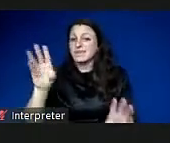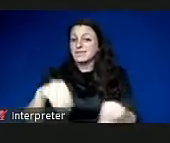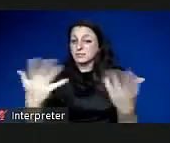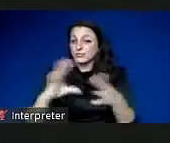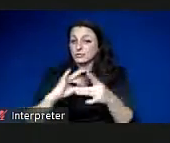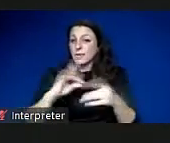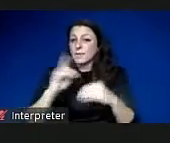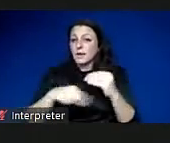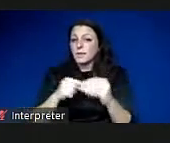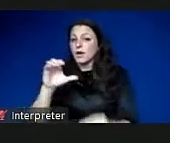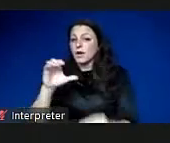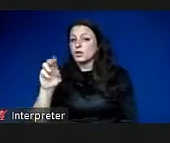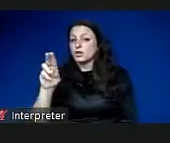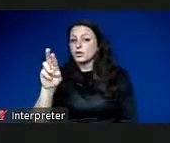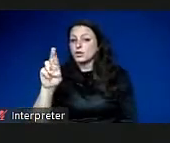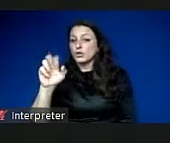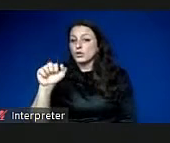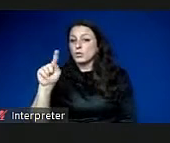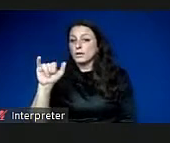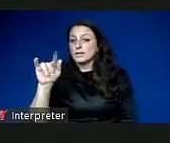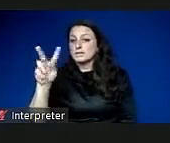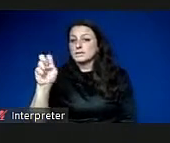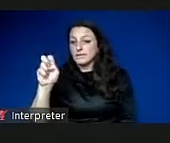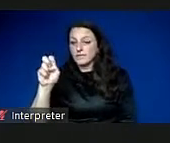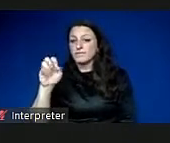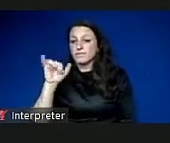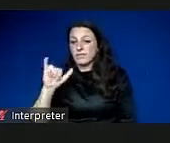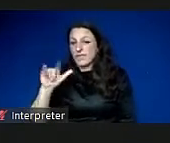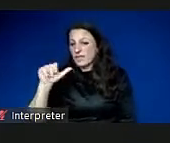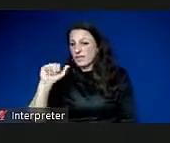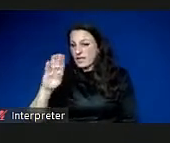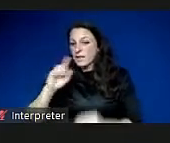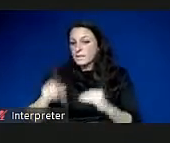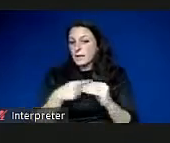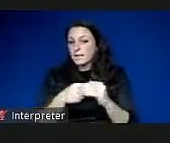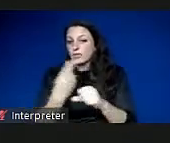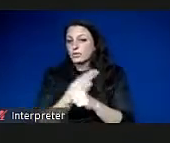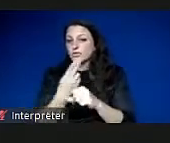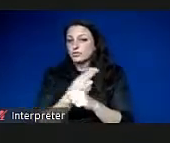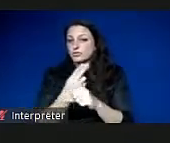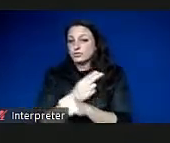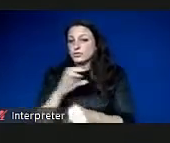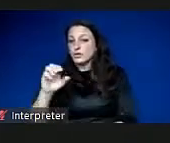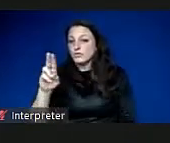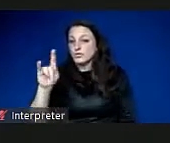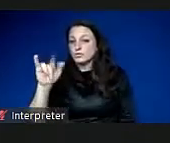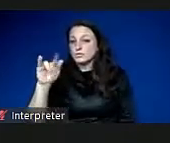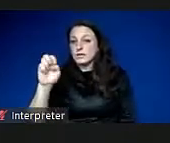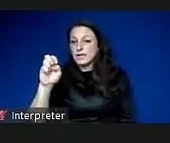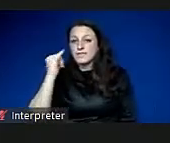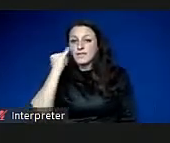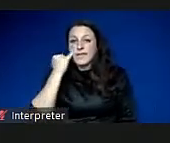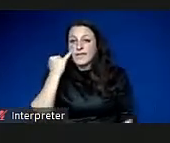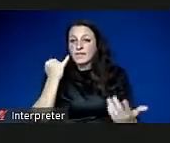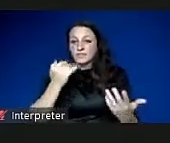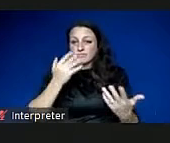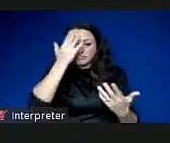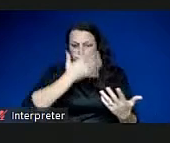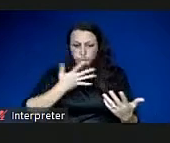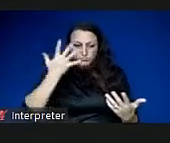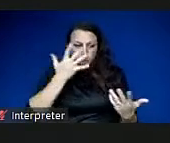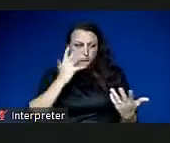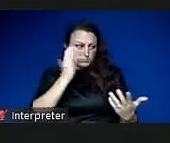Cumulative with concerns around the use of Cumulative for asymptomatic testing. And